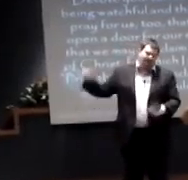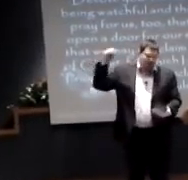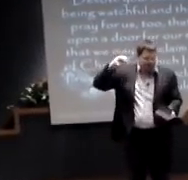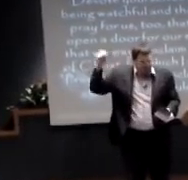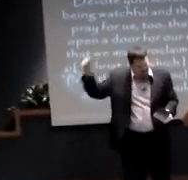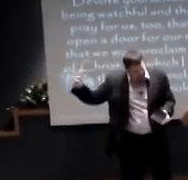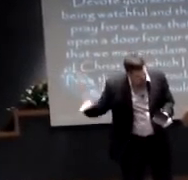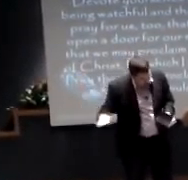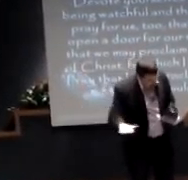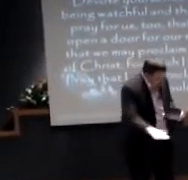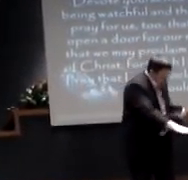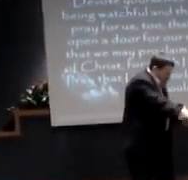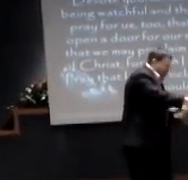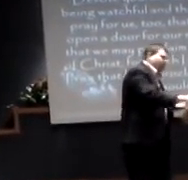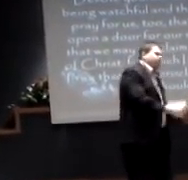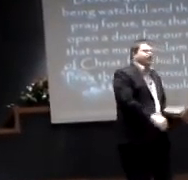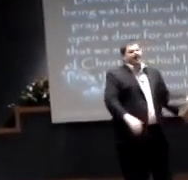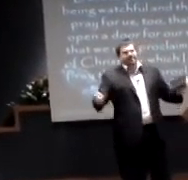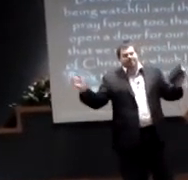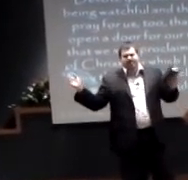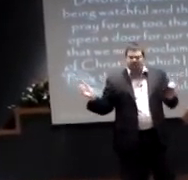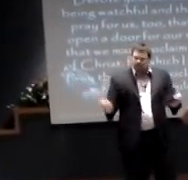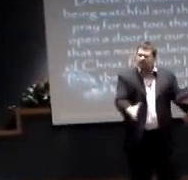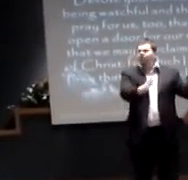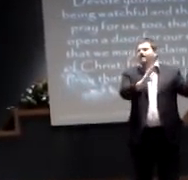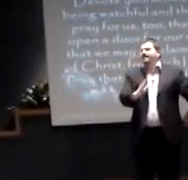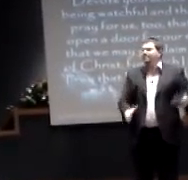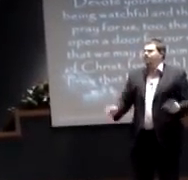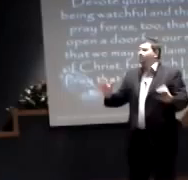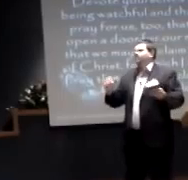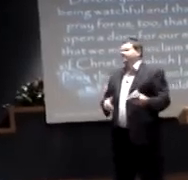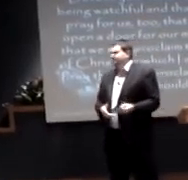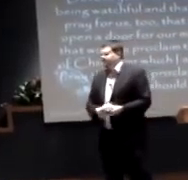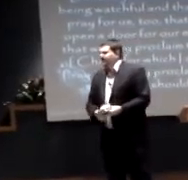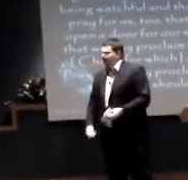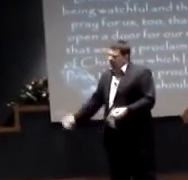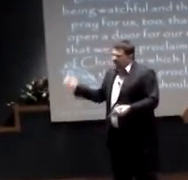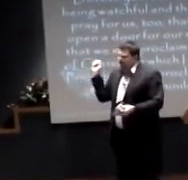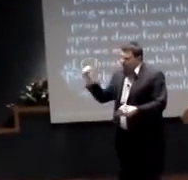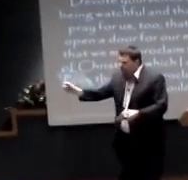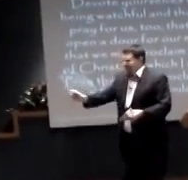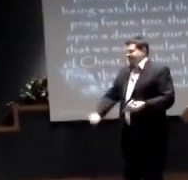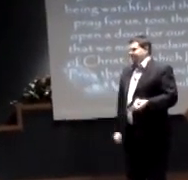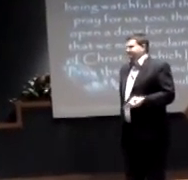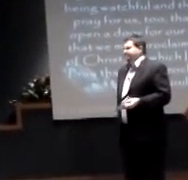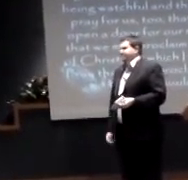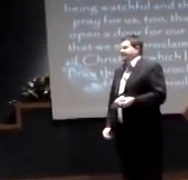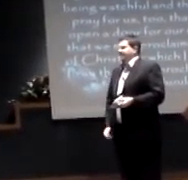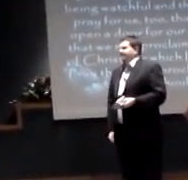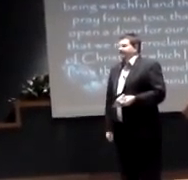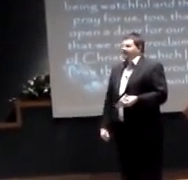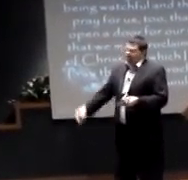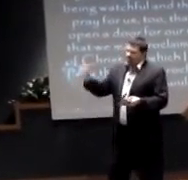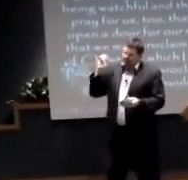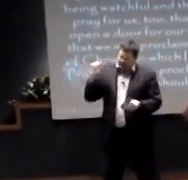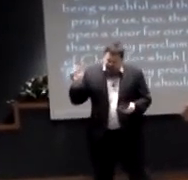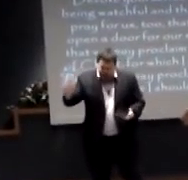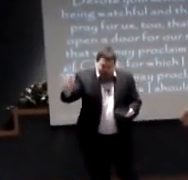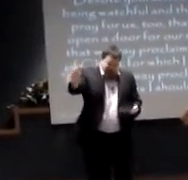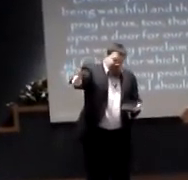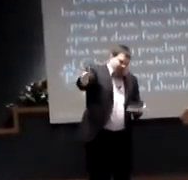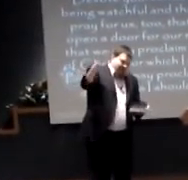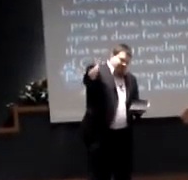I just felt like I wanted to slither out underneath the door and just run away. That's what I wanted to do. I wanted to quit. And I